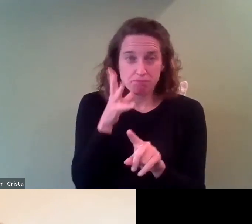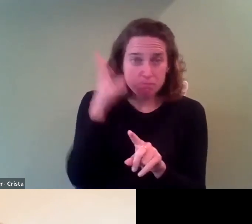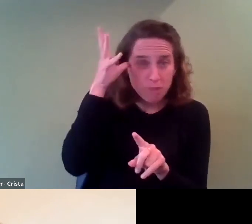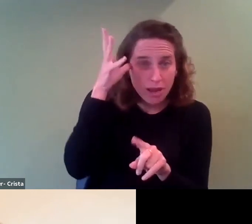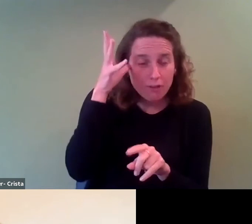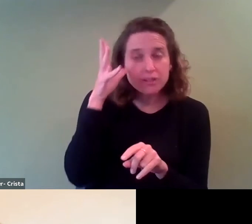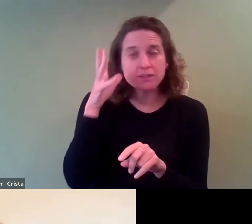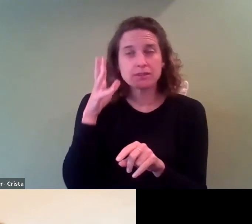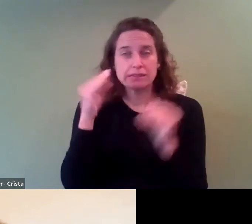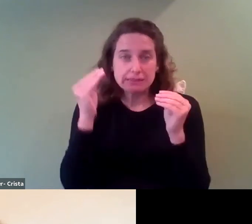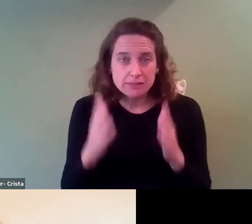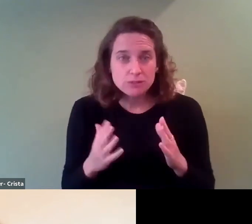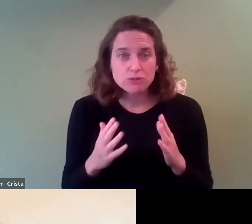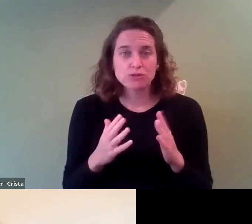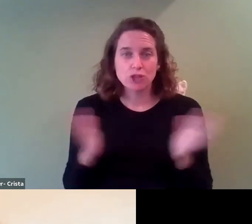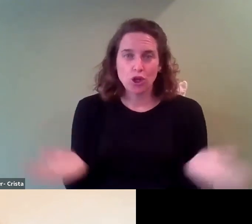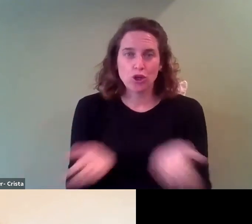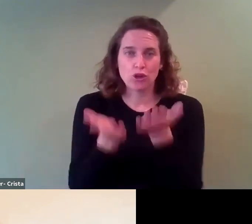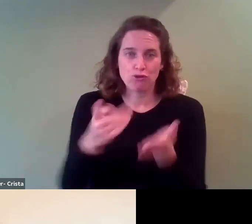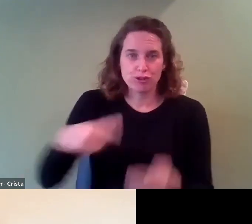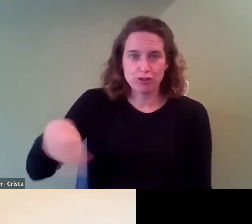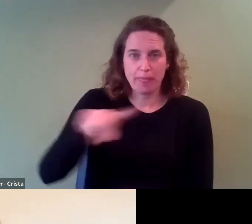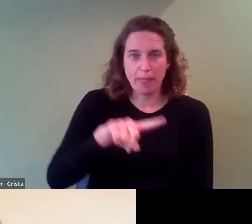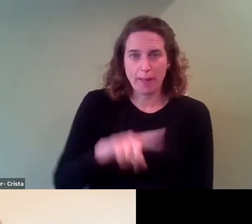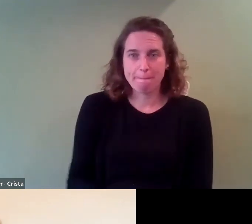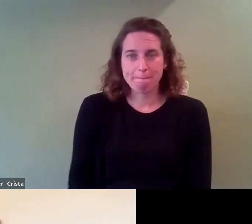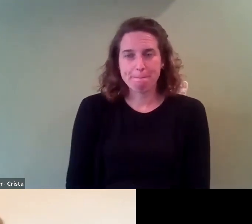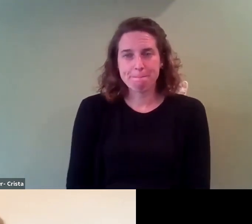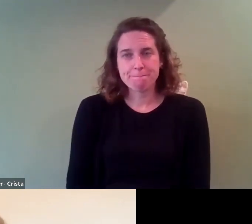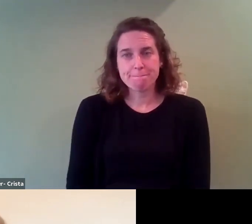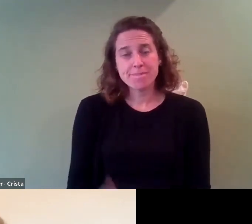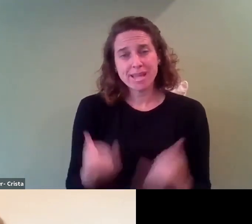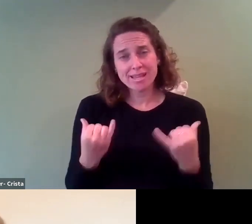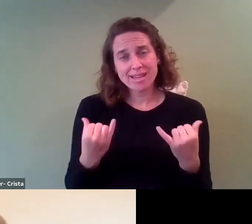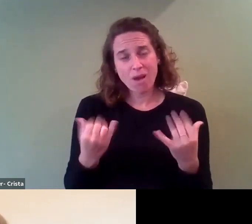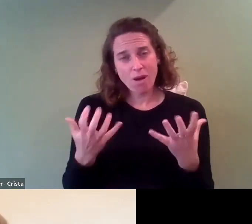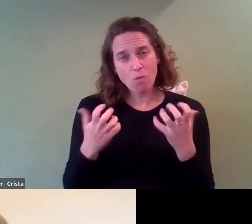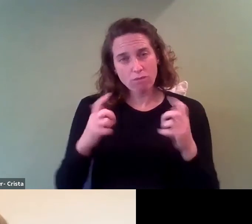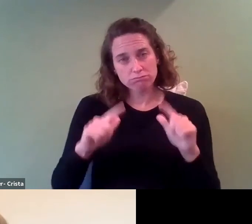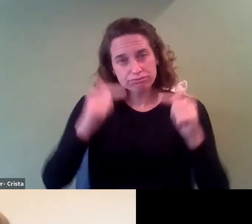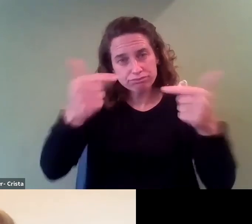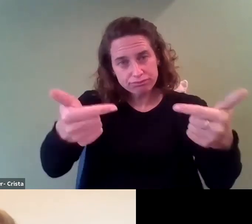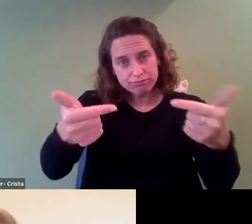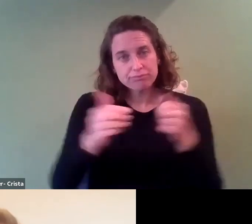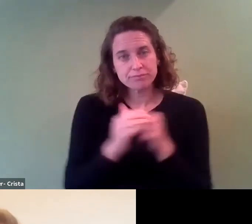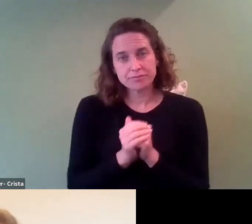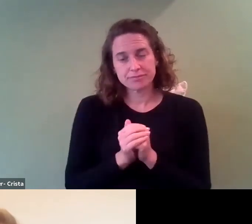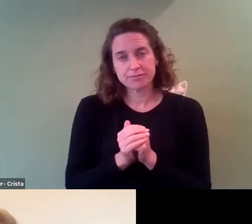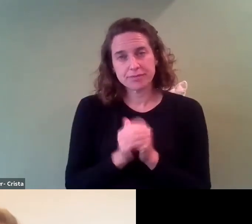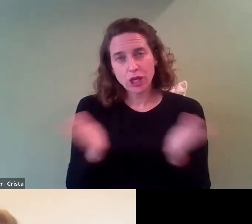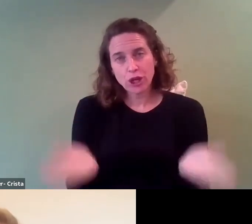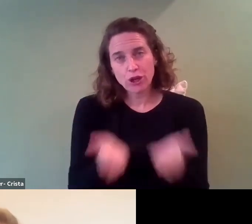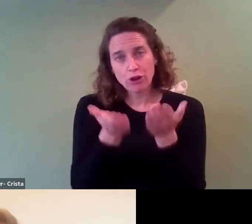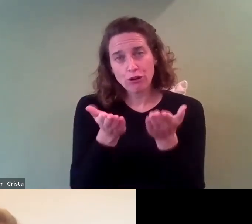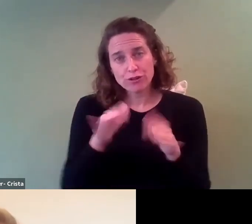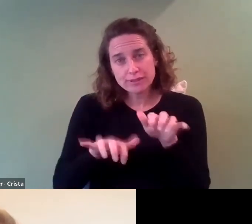them, and encourage them to do that. So I think I'd like to turn it over to others. I'd like to encourage everybody to put